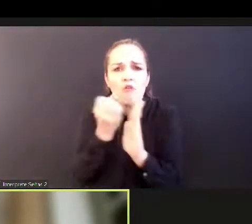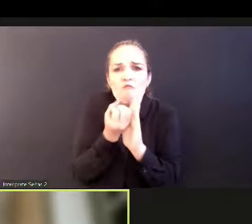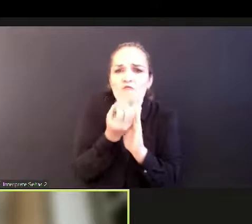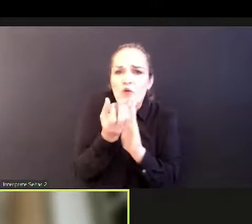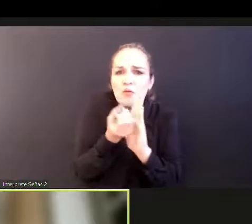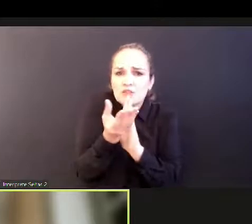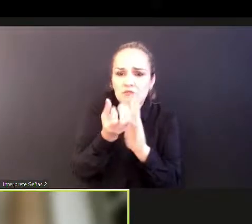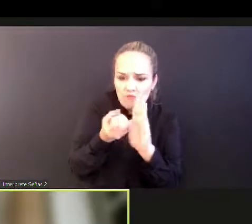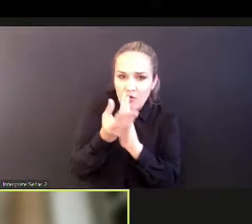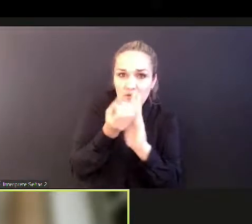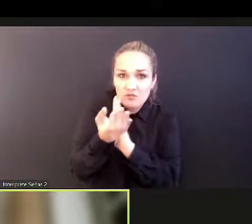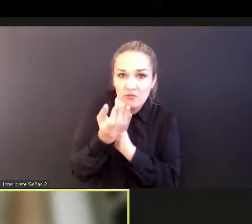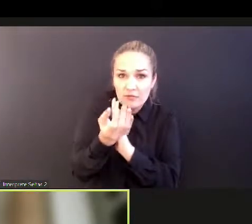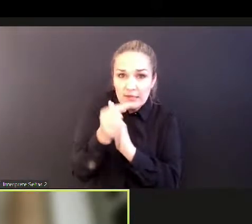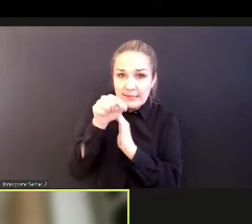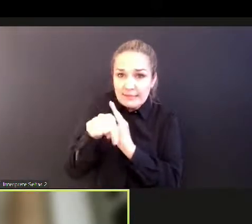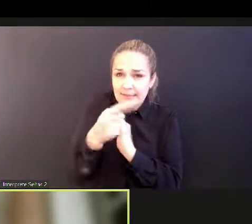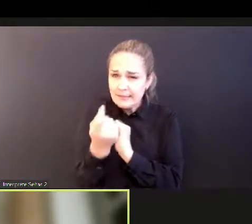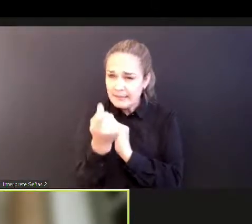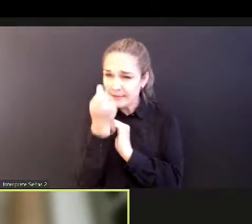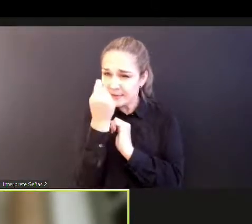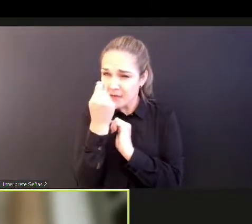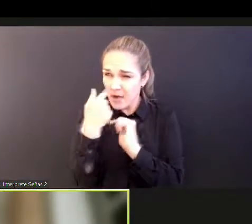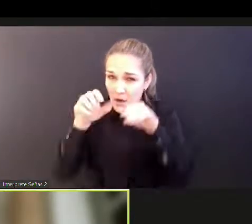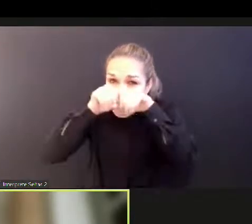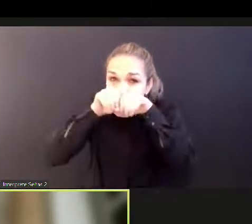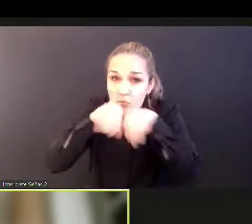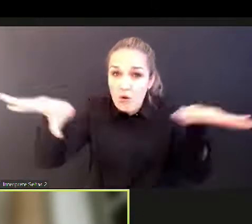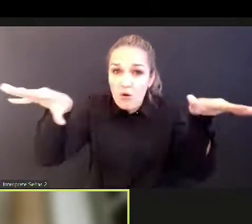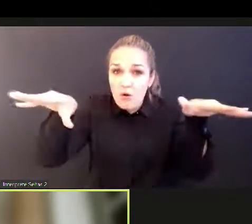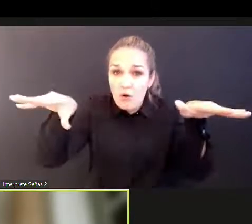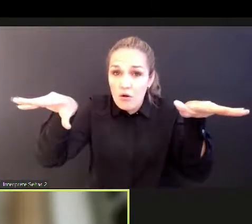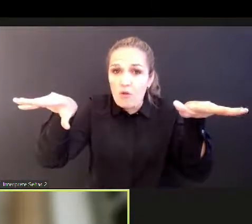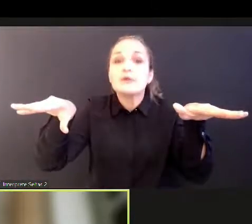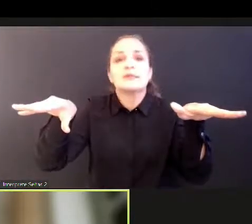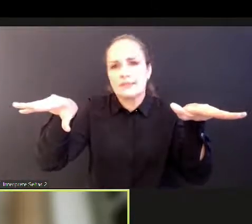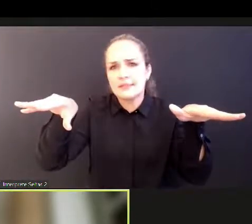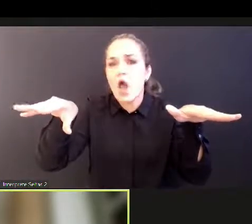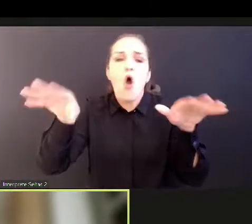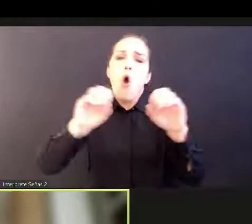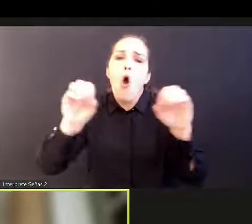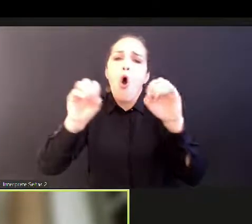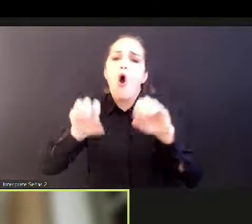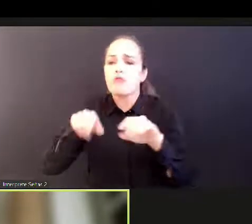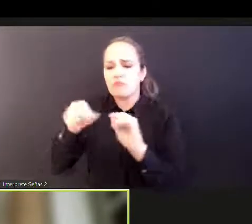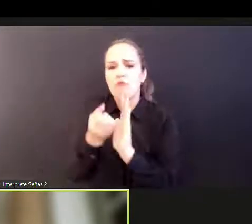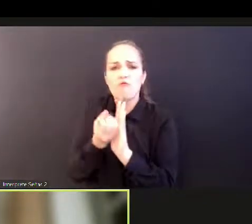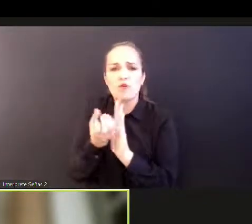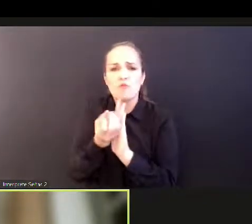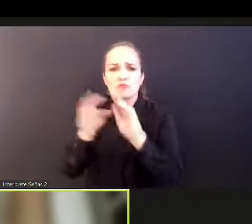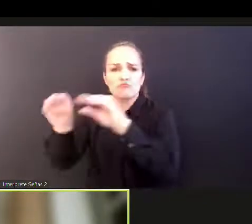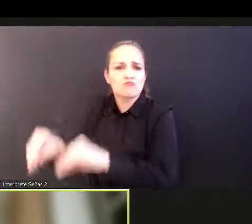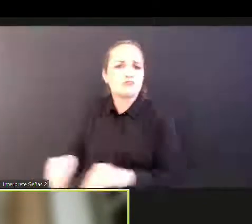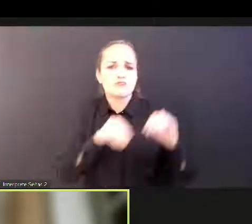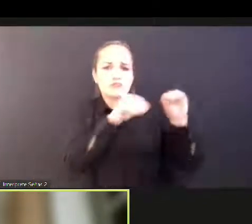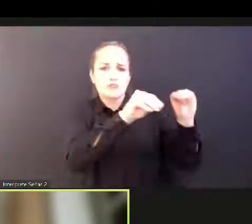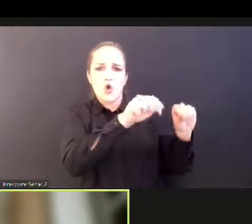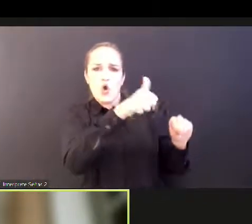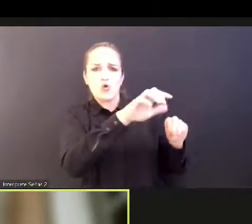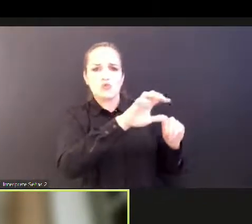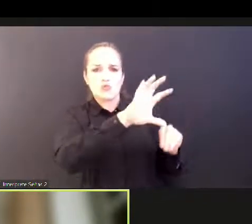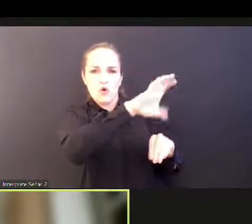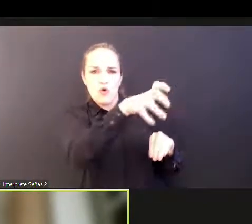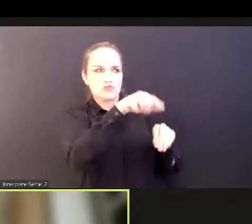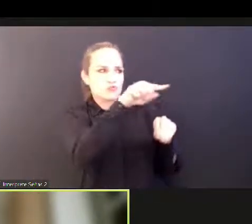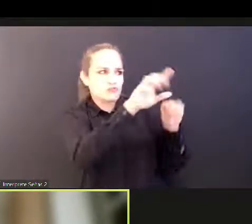localized, what can be easily transferred across borders, thresholds on taxation. So really overall, I think the